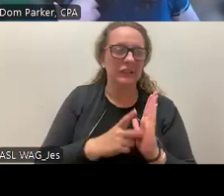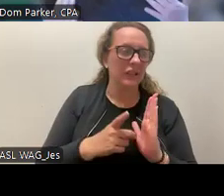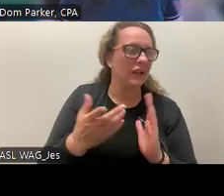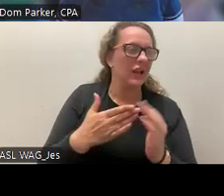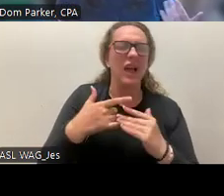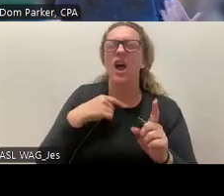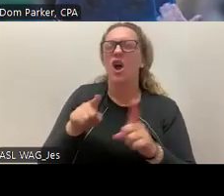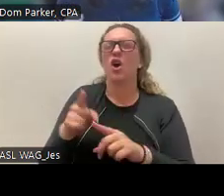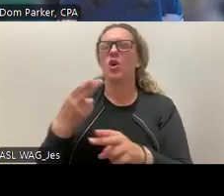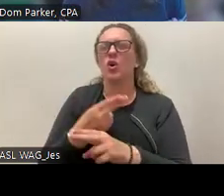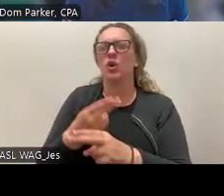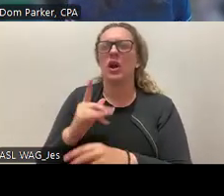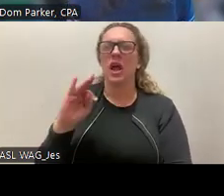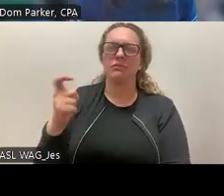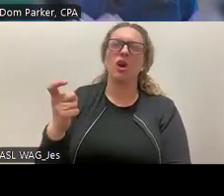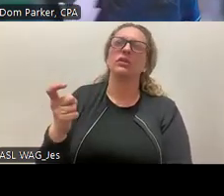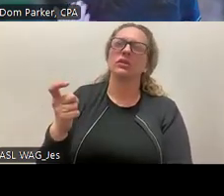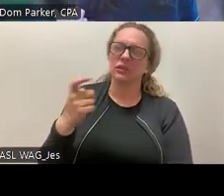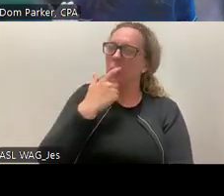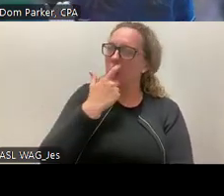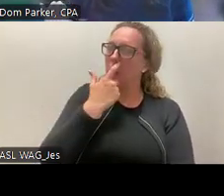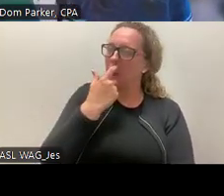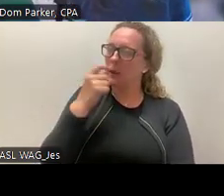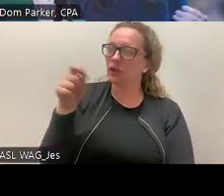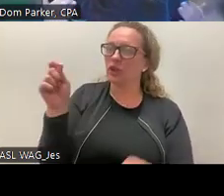also use Xbox accessibility guidelines just to check,